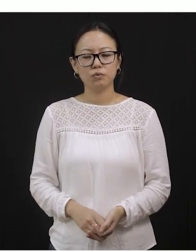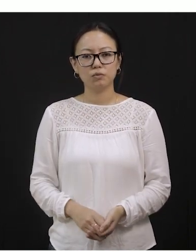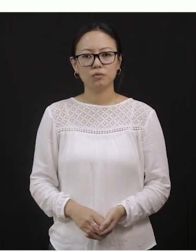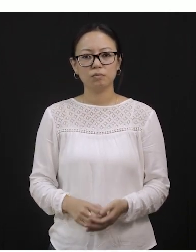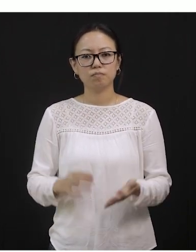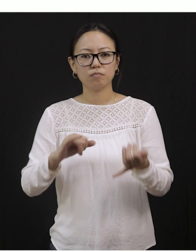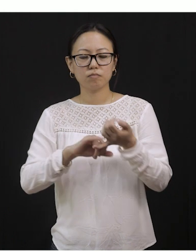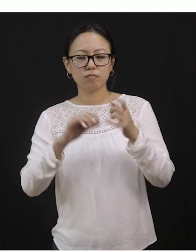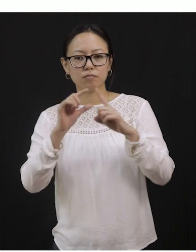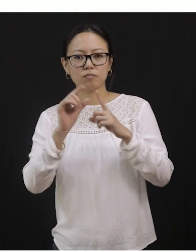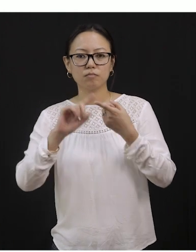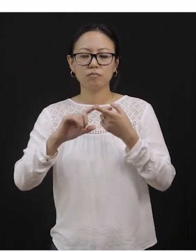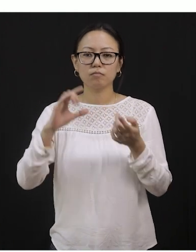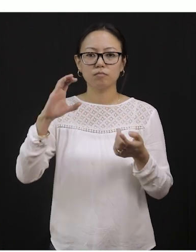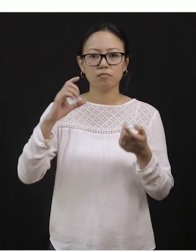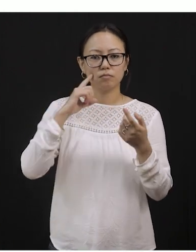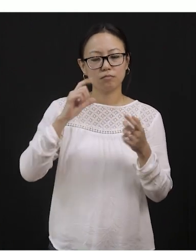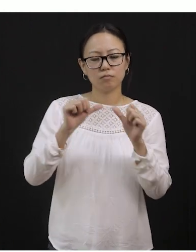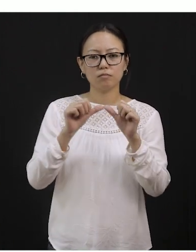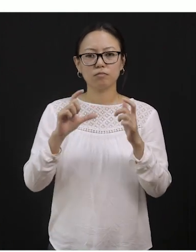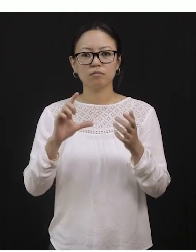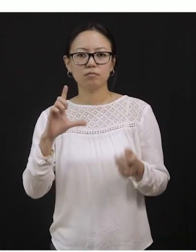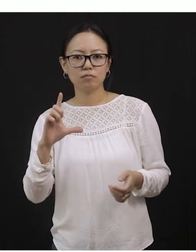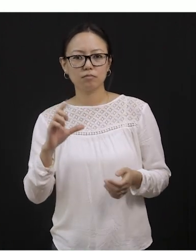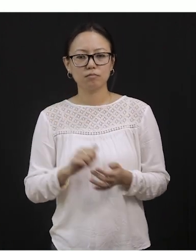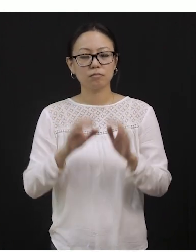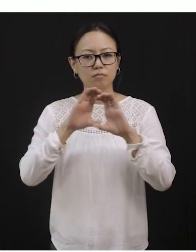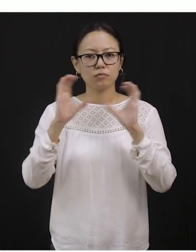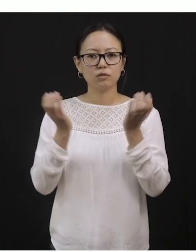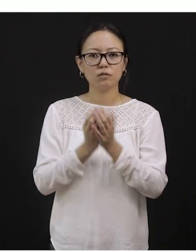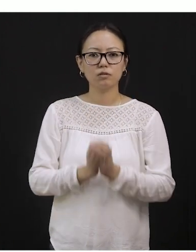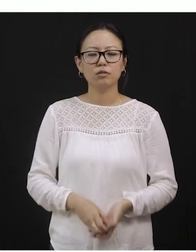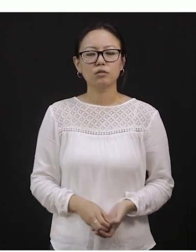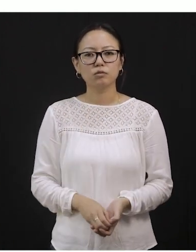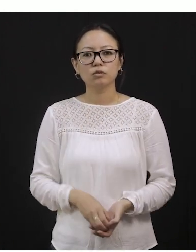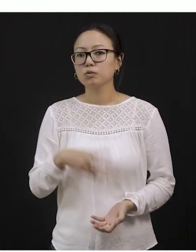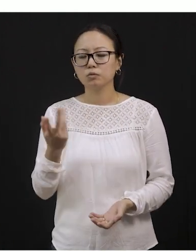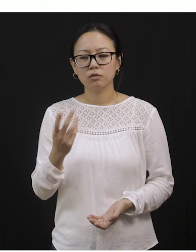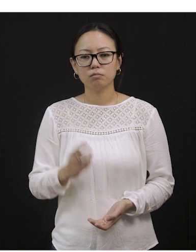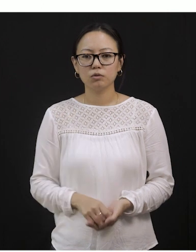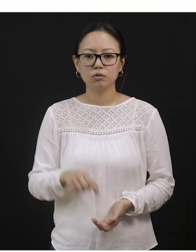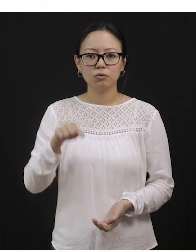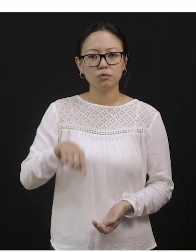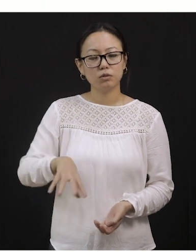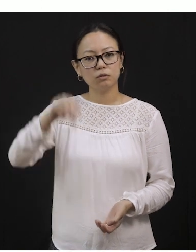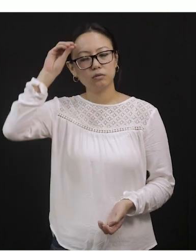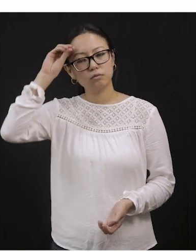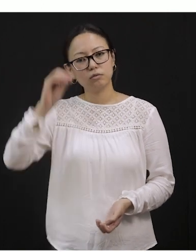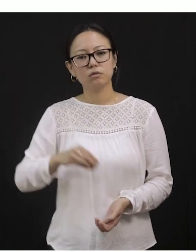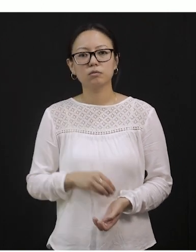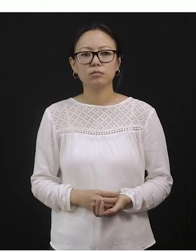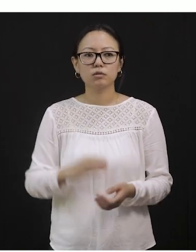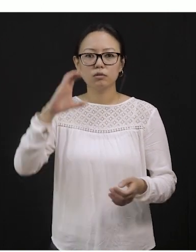very interesting. You know why? Because we're going to learn about cartoons, which is your favorite, right? Okay,